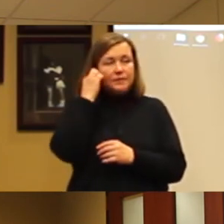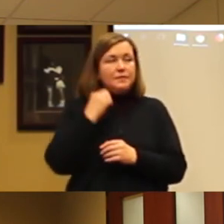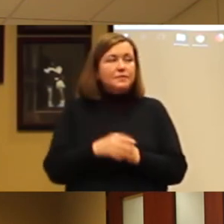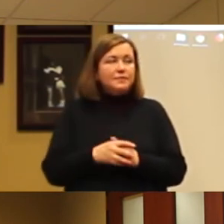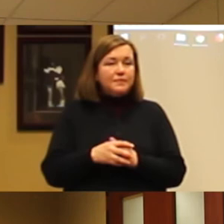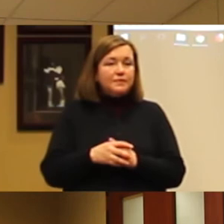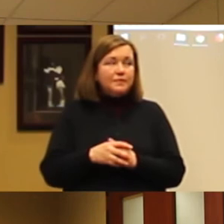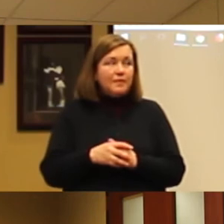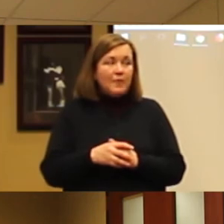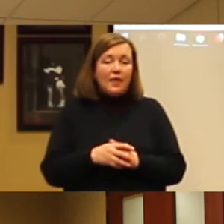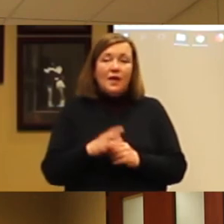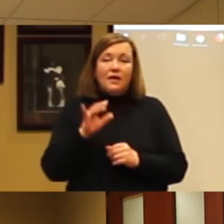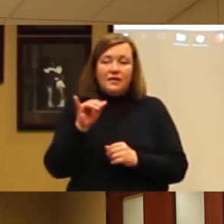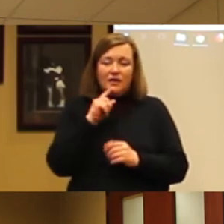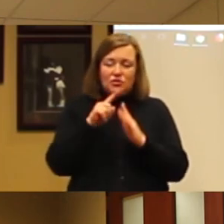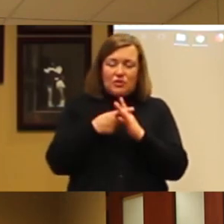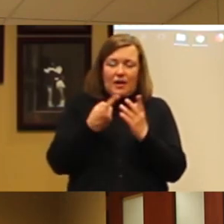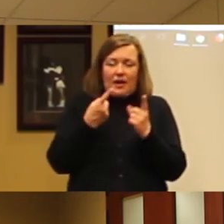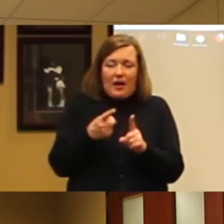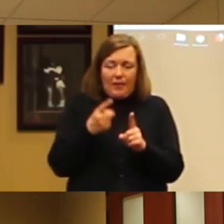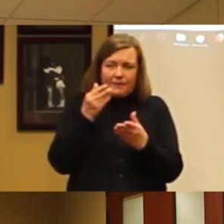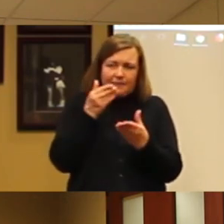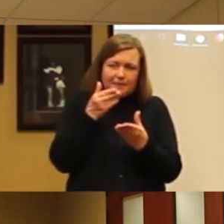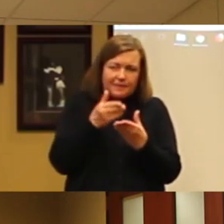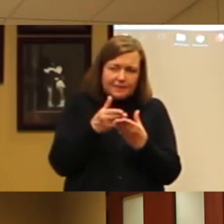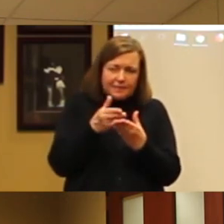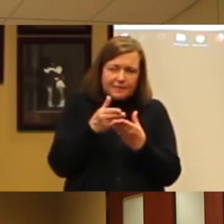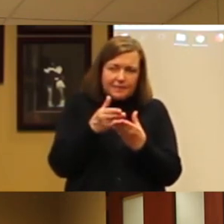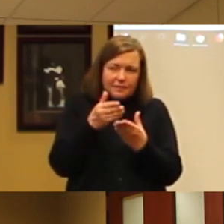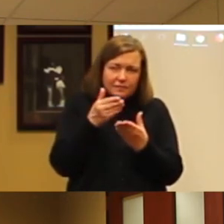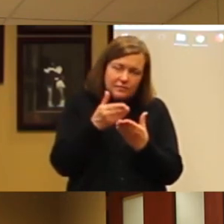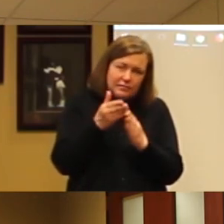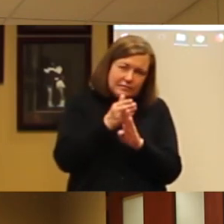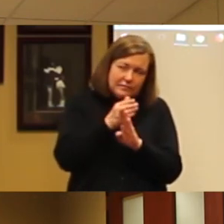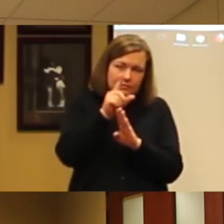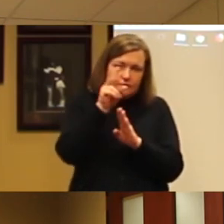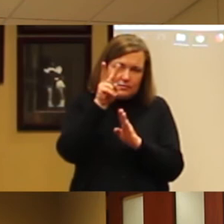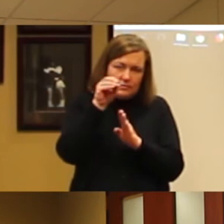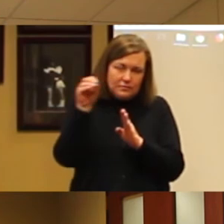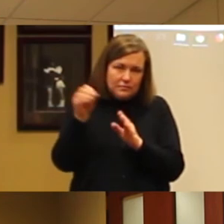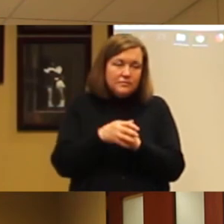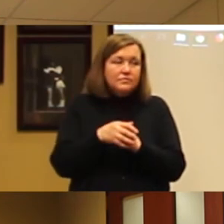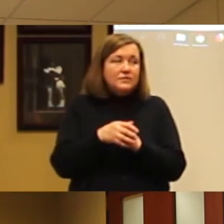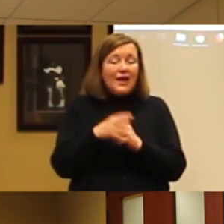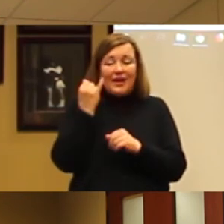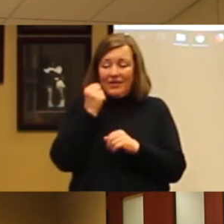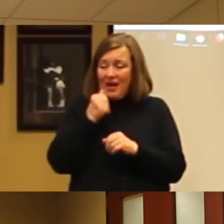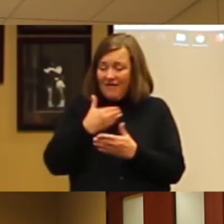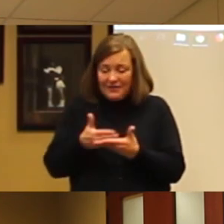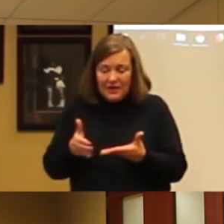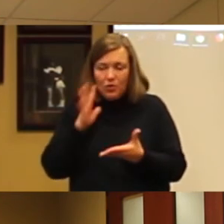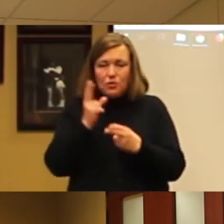actually started coming at the end of the 20th century, and with lack of resources they would use all kind of